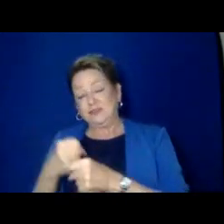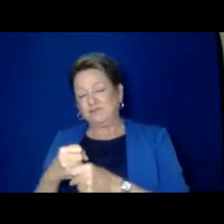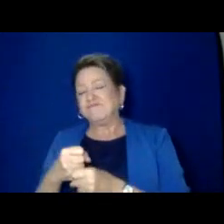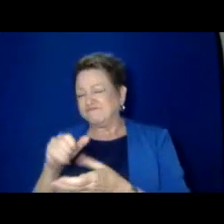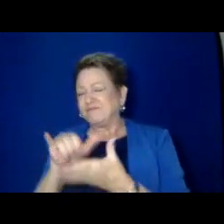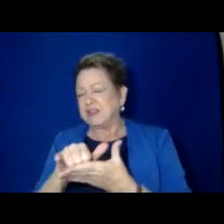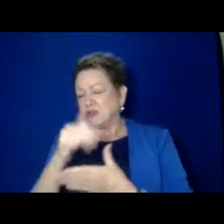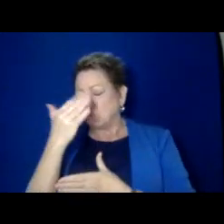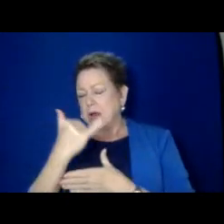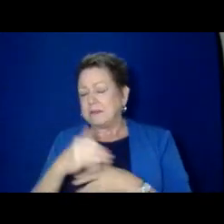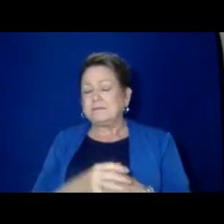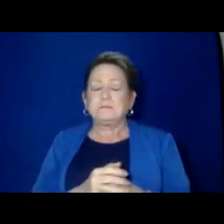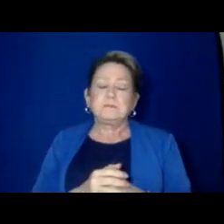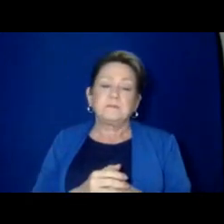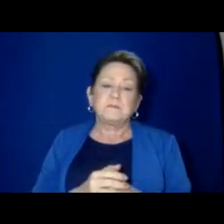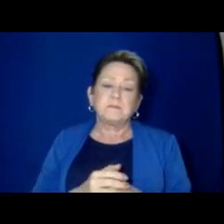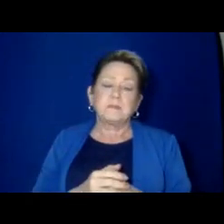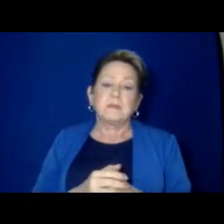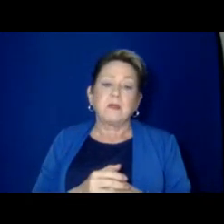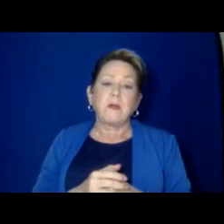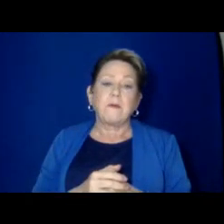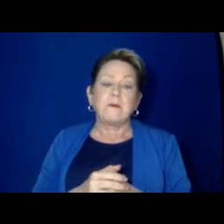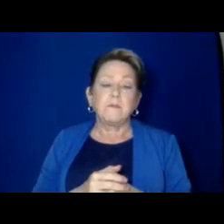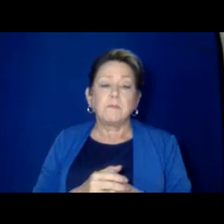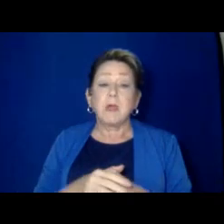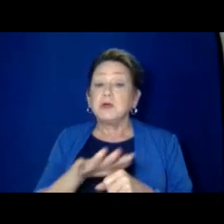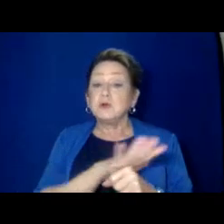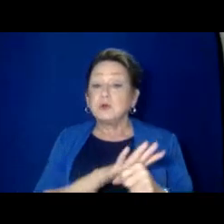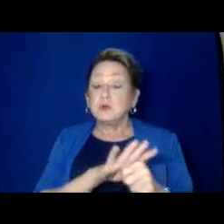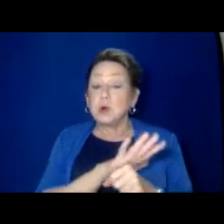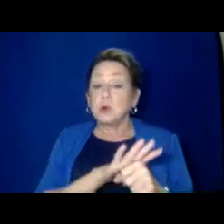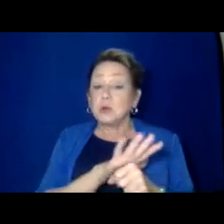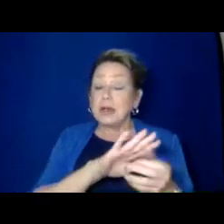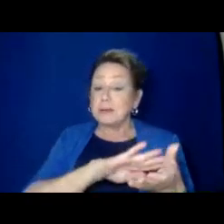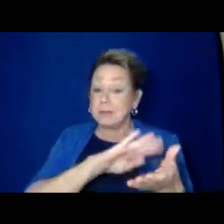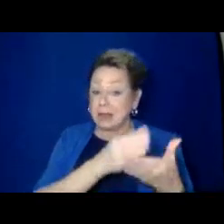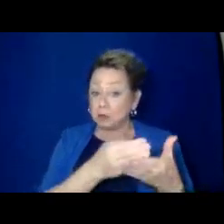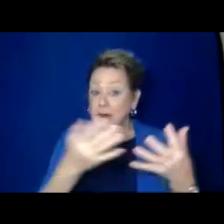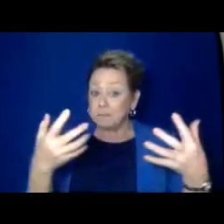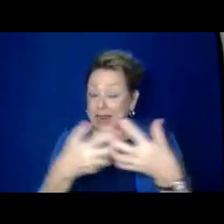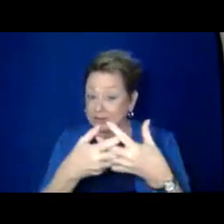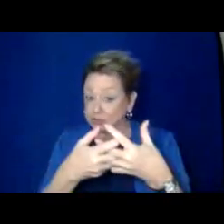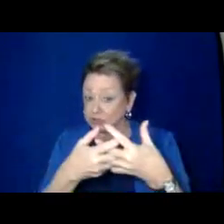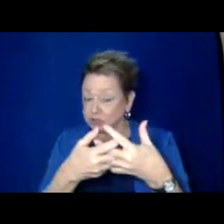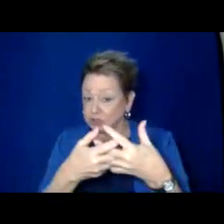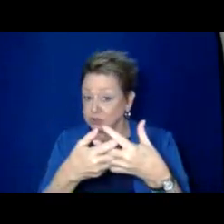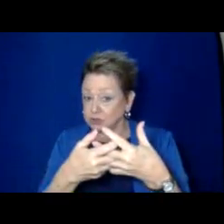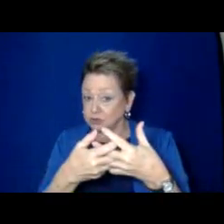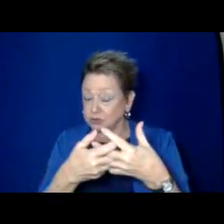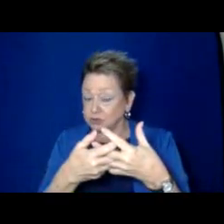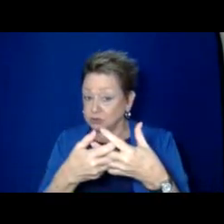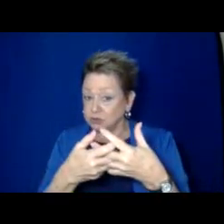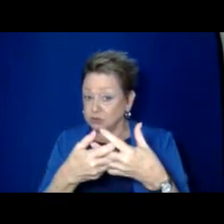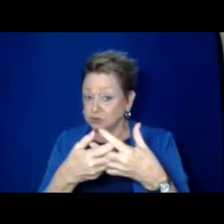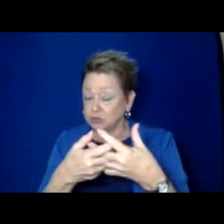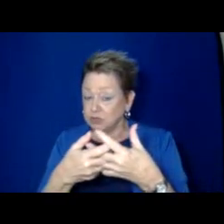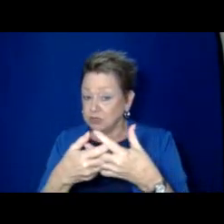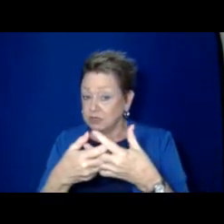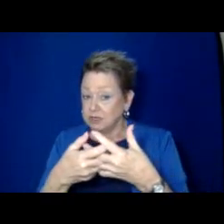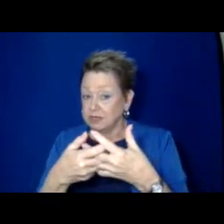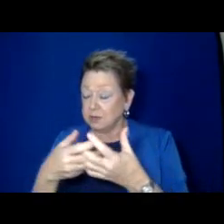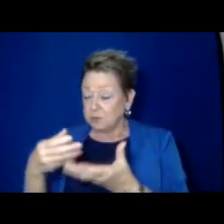reason. The local amounts that we're seeing for match correspond with the dollar amounts that